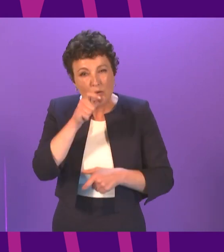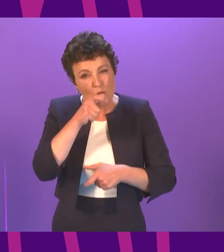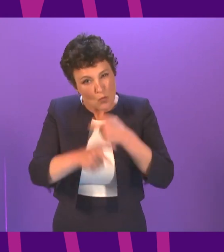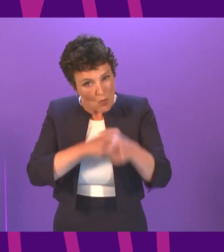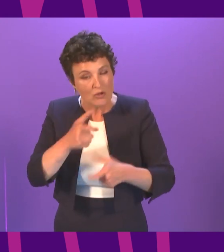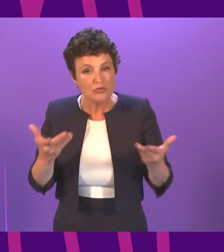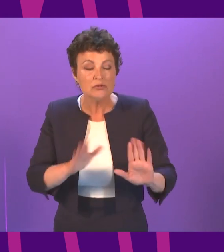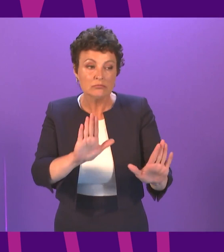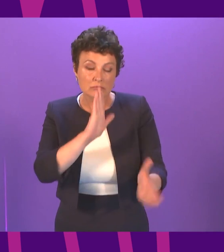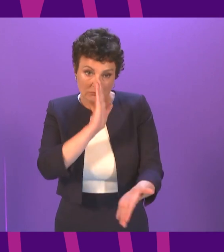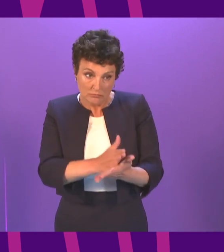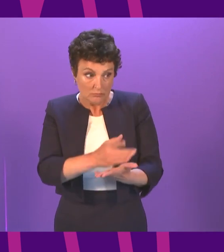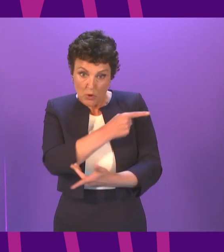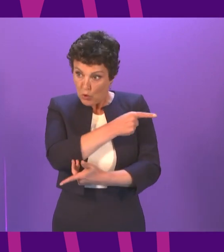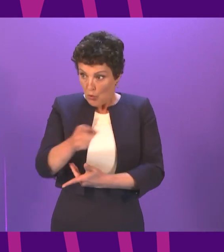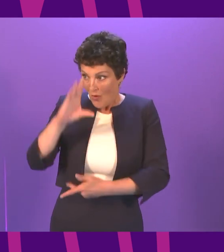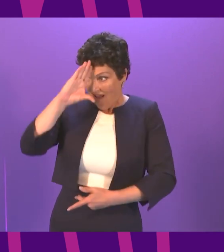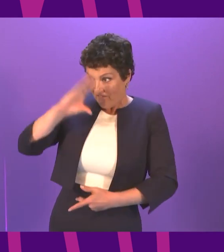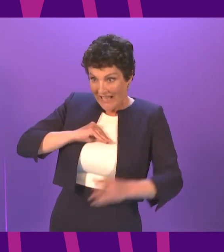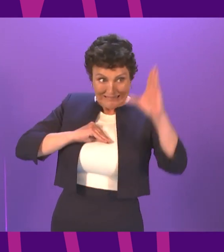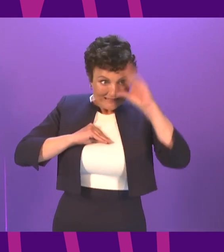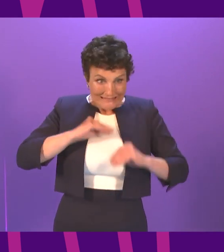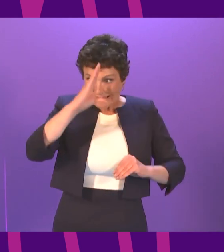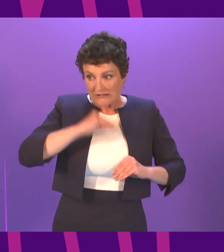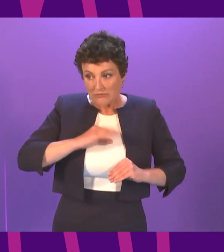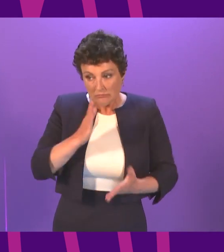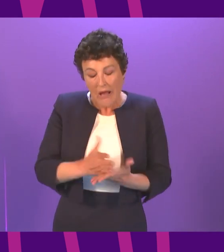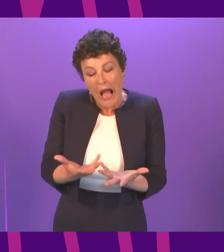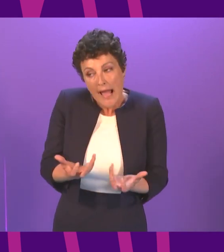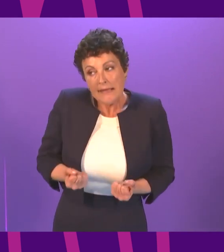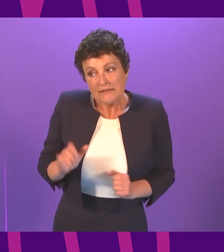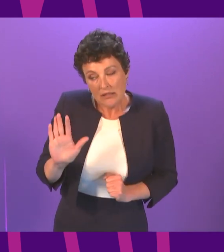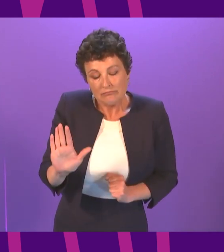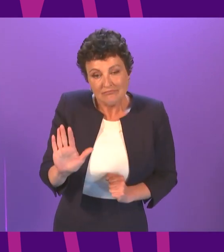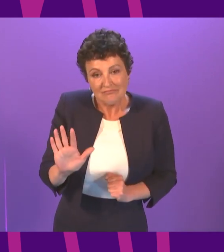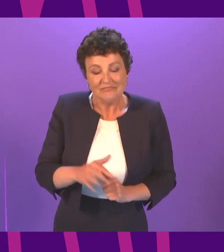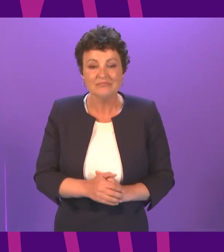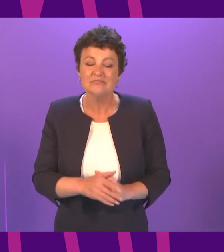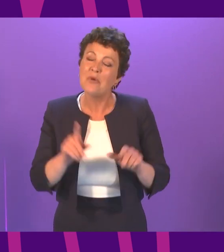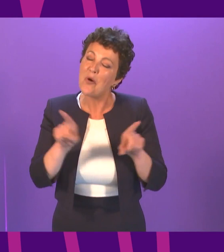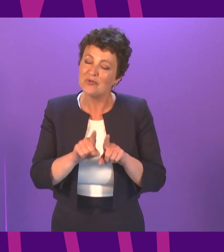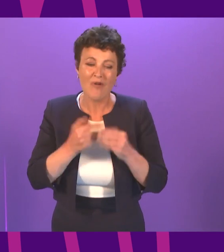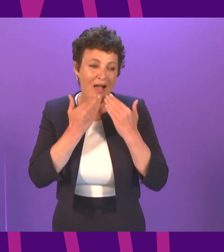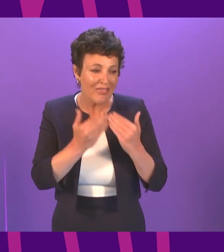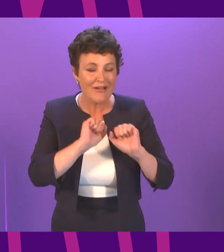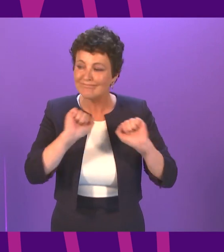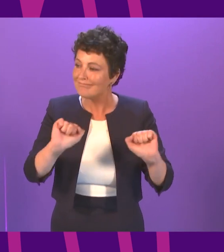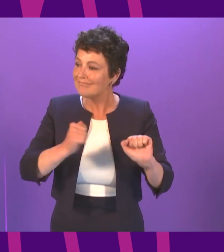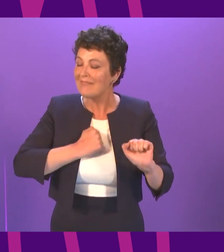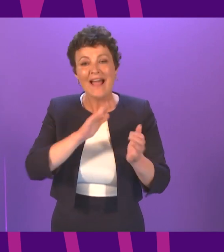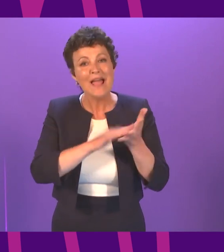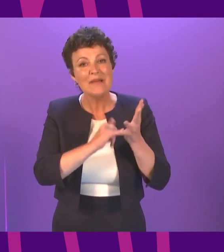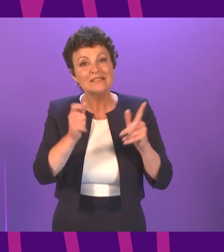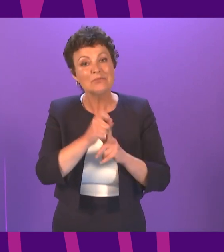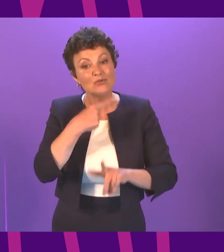advice are genuinely received in a spirit of good faith. Most of all, I thank my fellow MSPs for selecting me